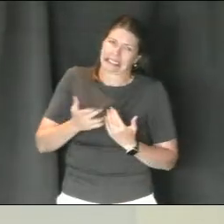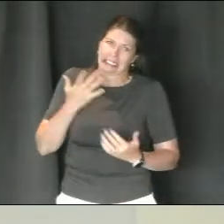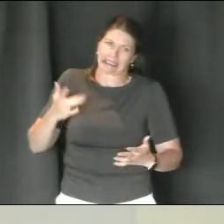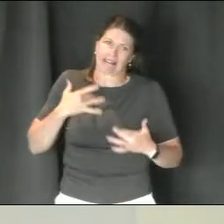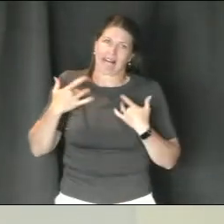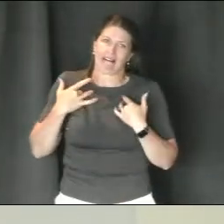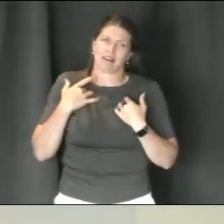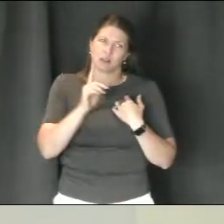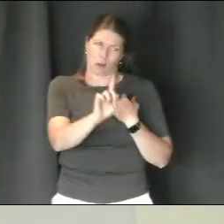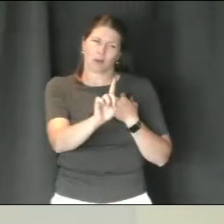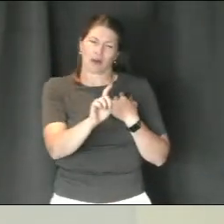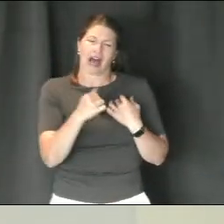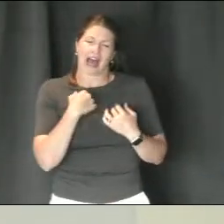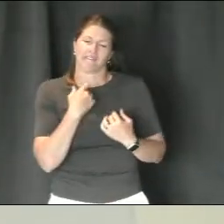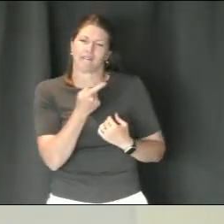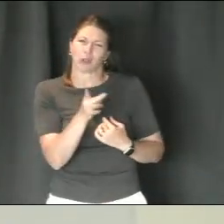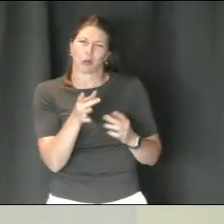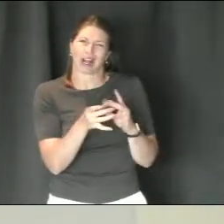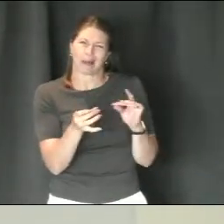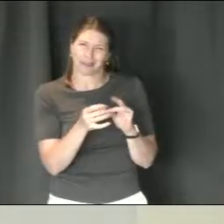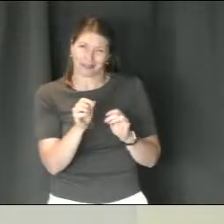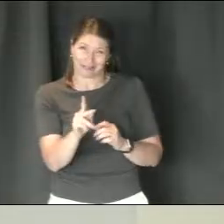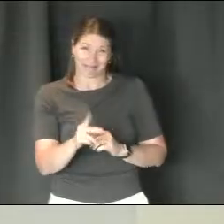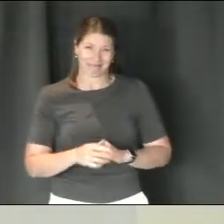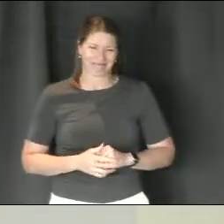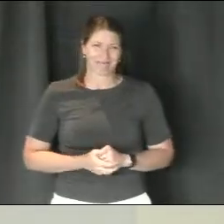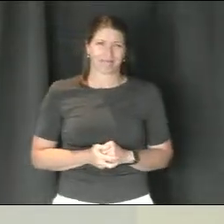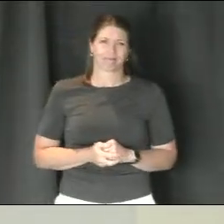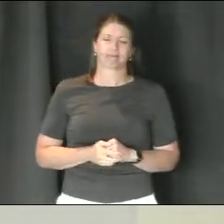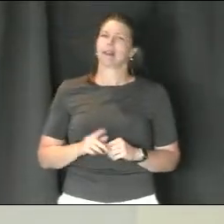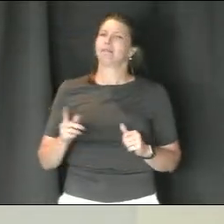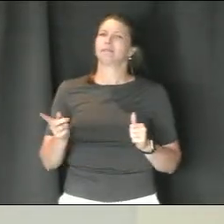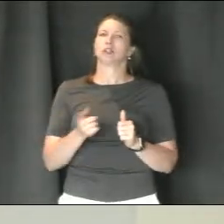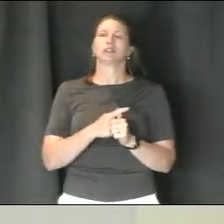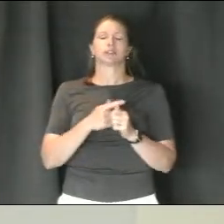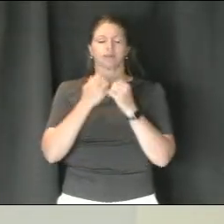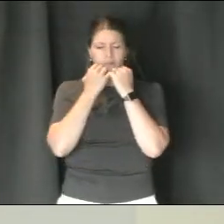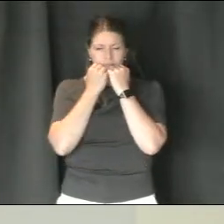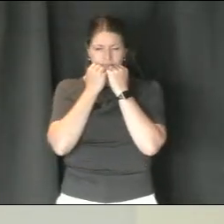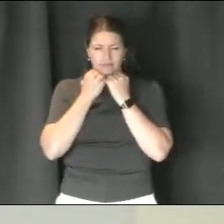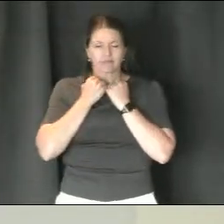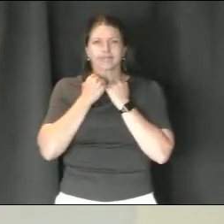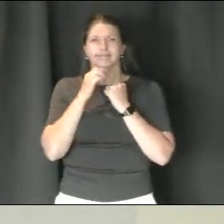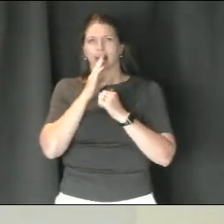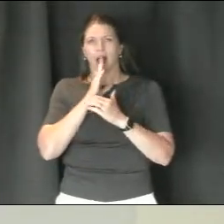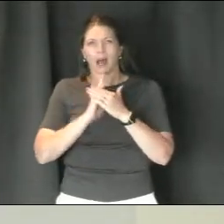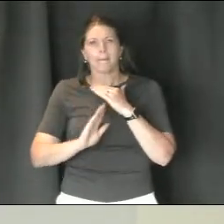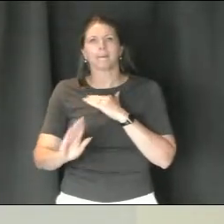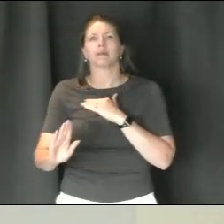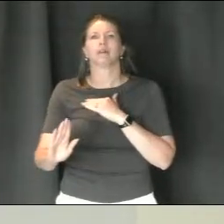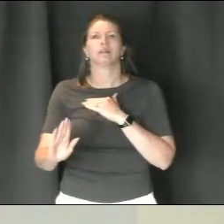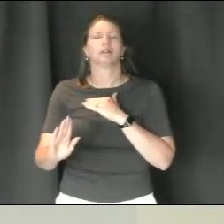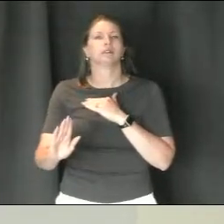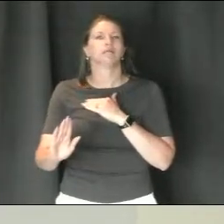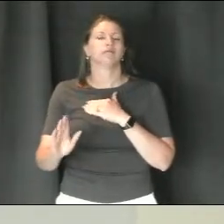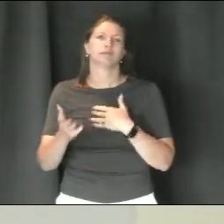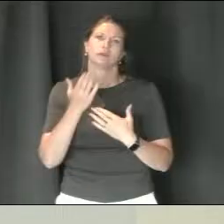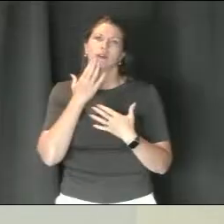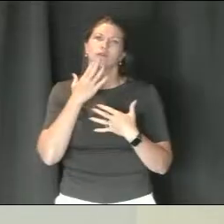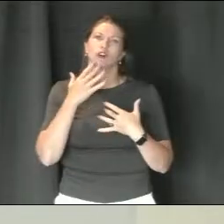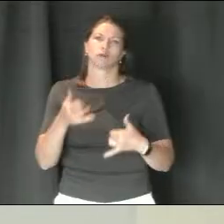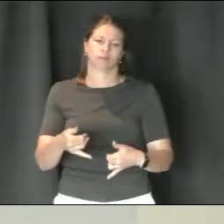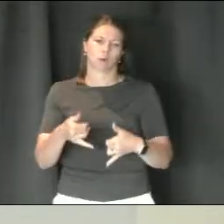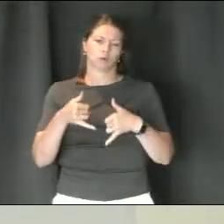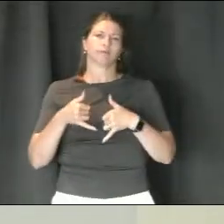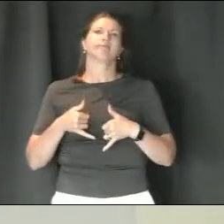few things to say. I am deeply humbled and grateful to receive this award and to be part